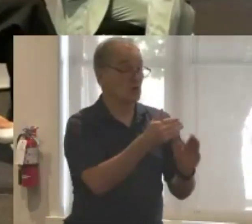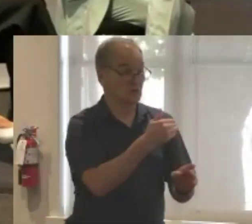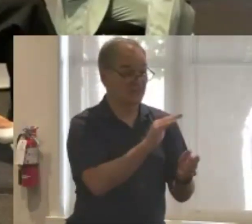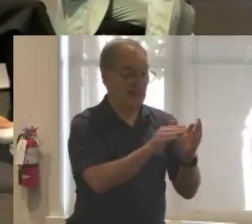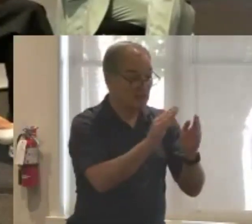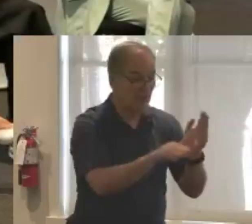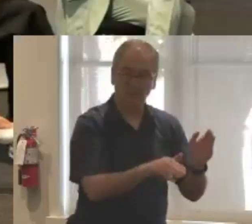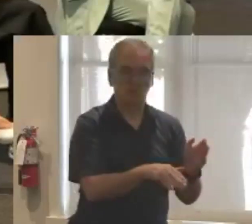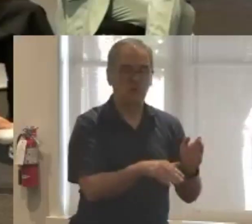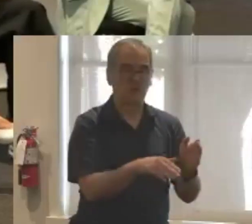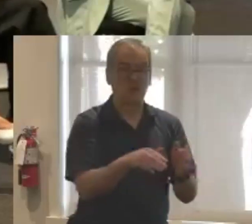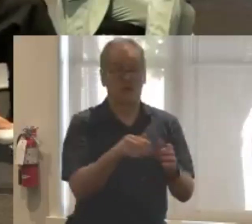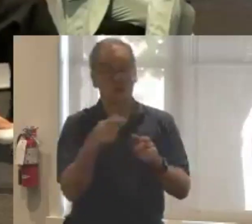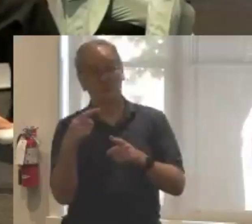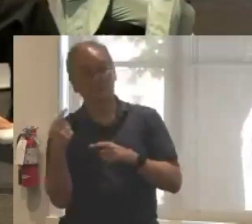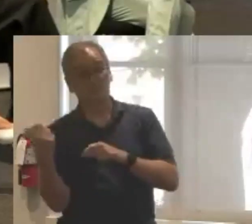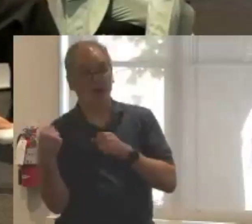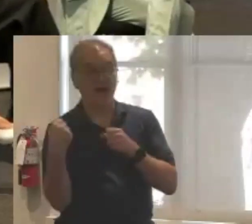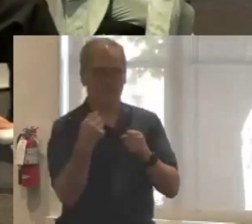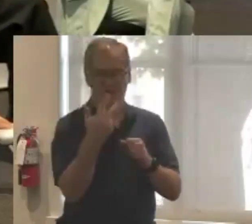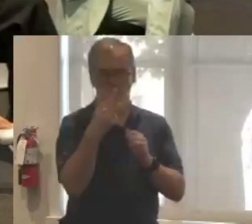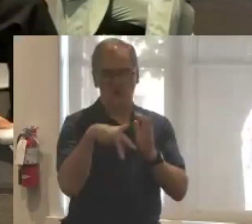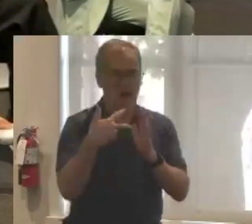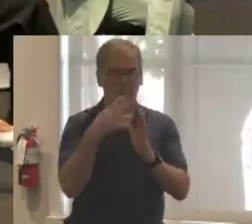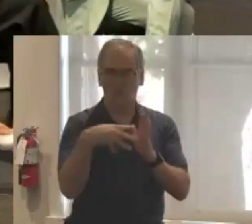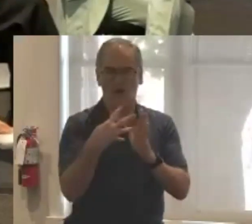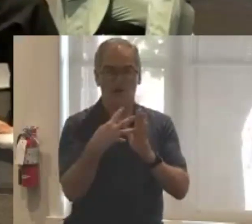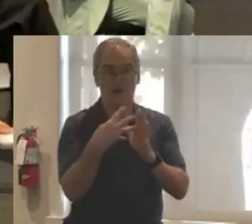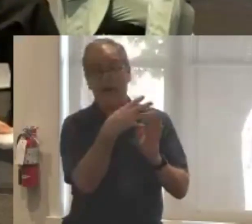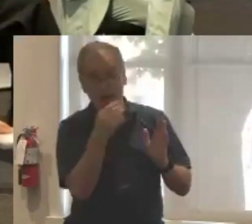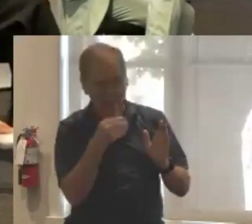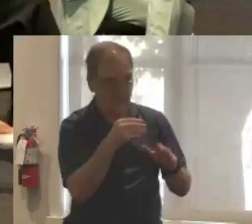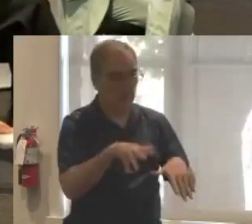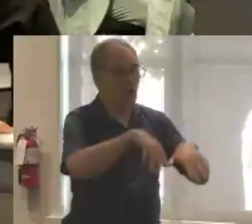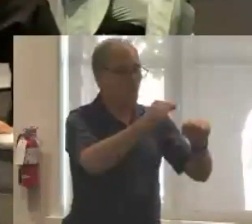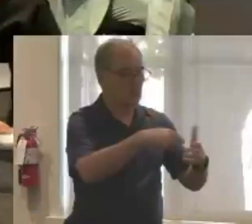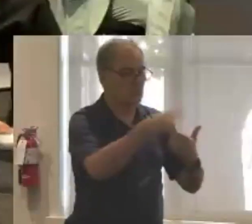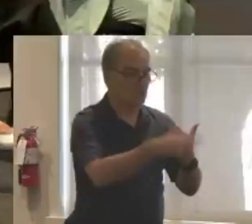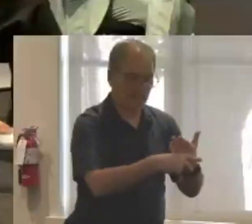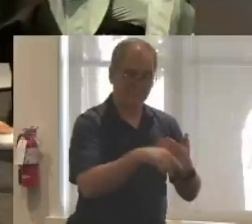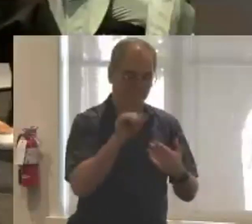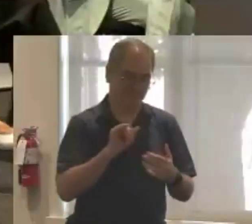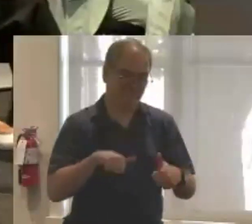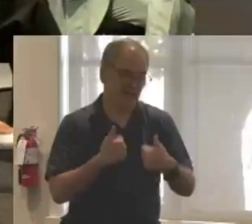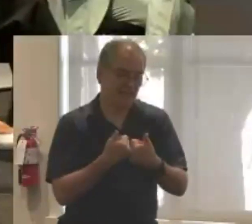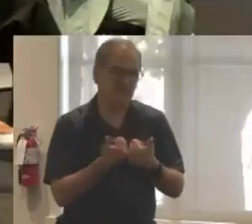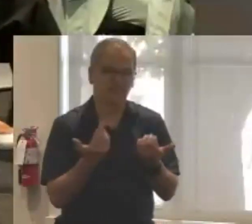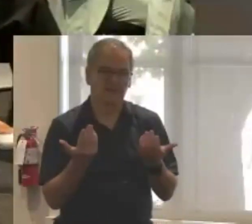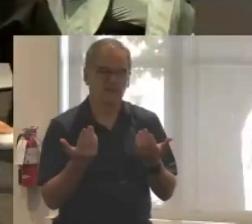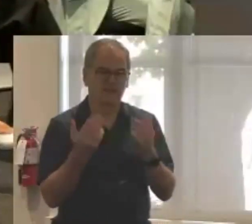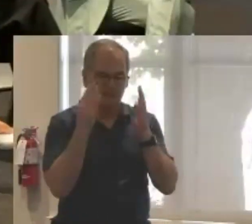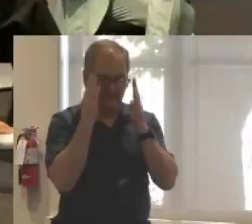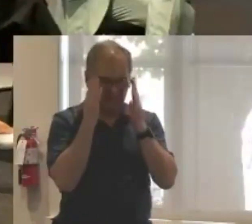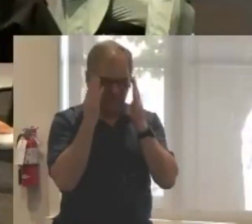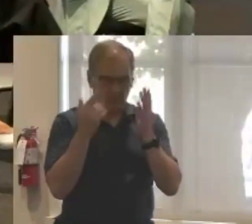taking 3 to 4 hours in total, in addition to the program time, is a challenge that we're constantly facing. So we're looking at